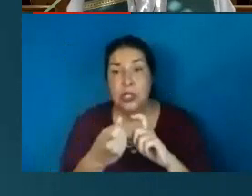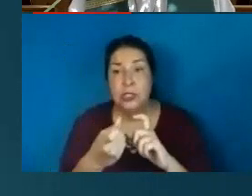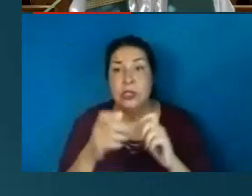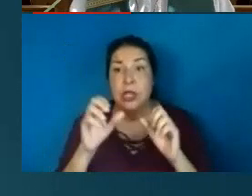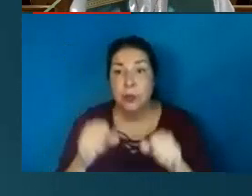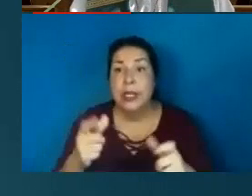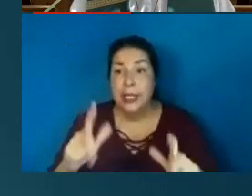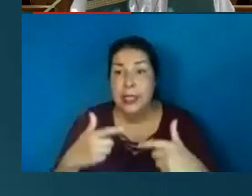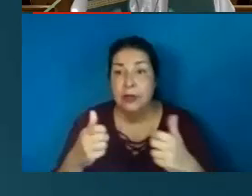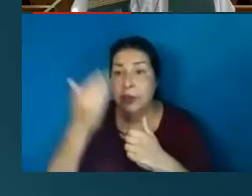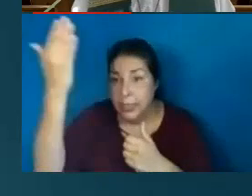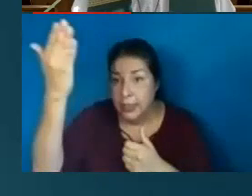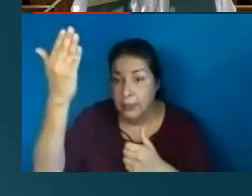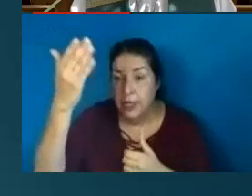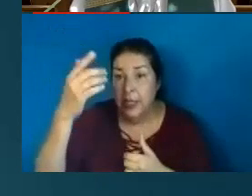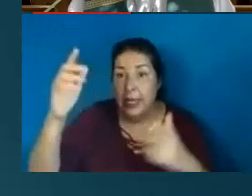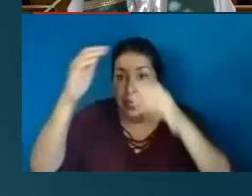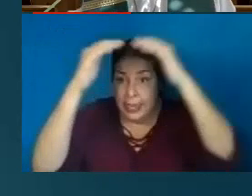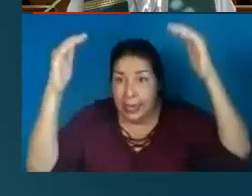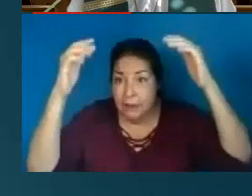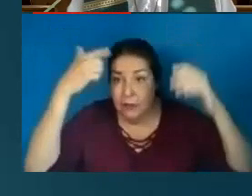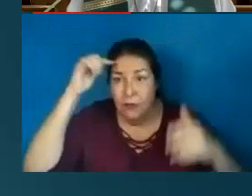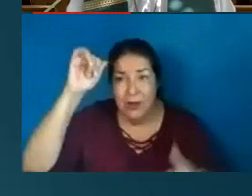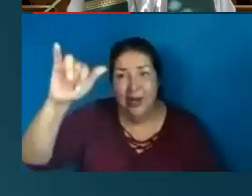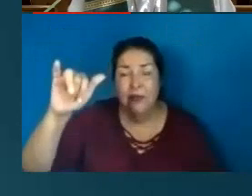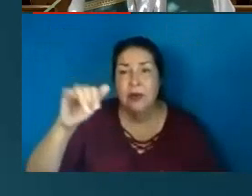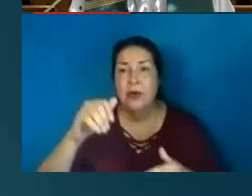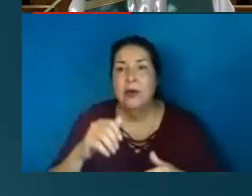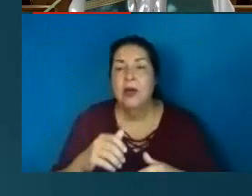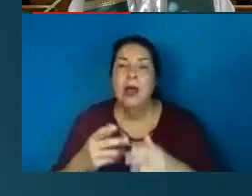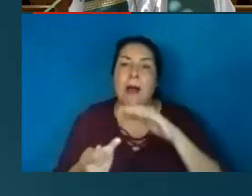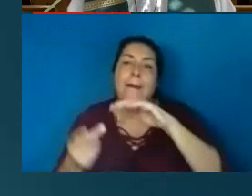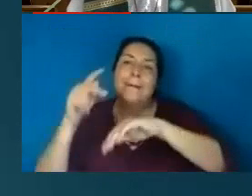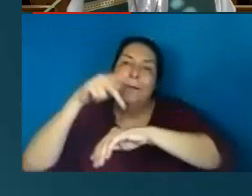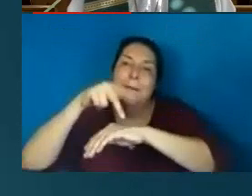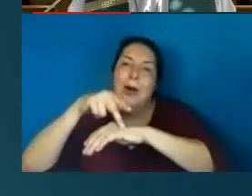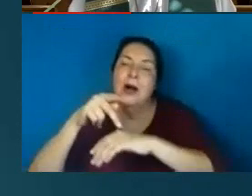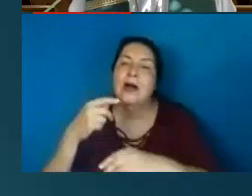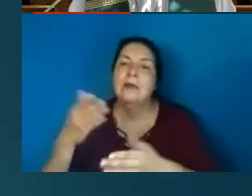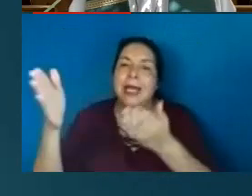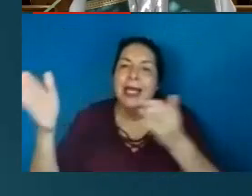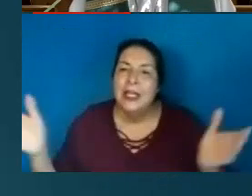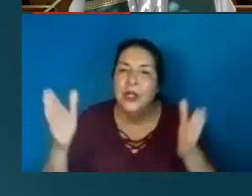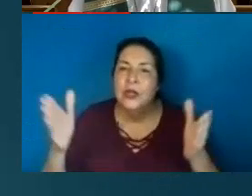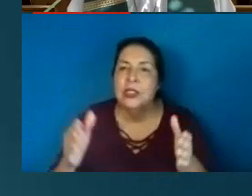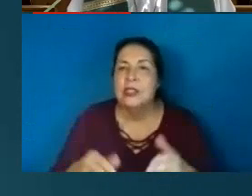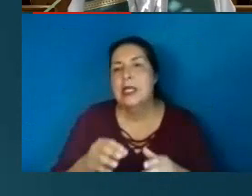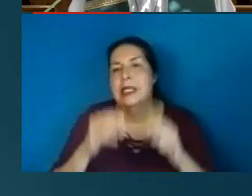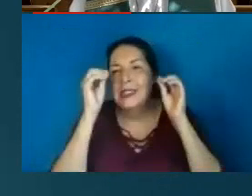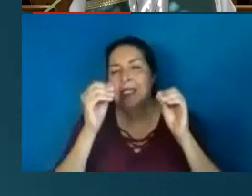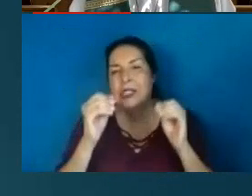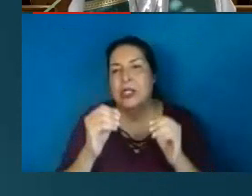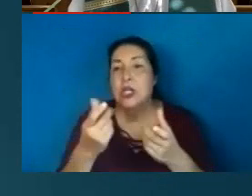in heaven forever. The Apostle Paul offers us encouragement in our epistle. "Do all things